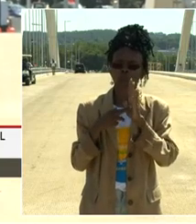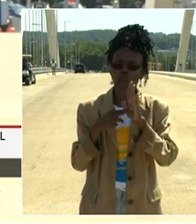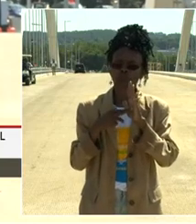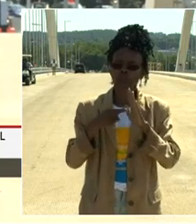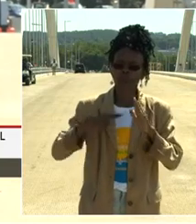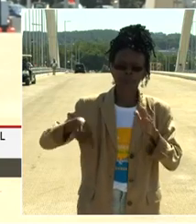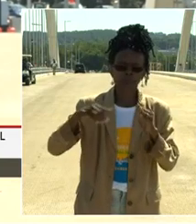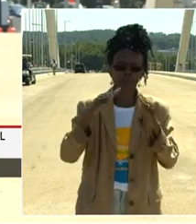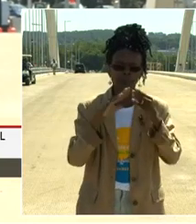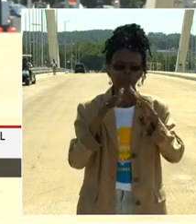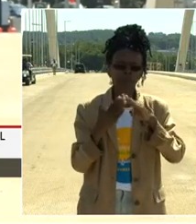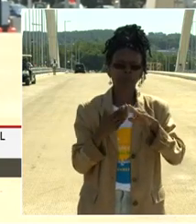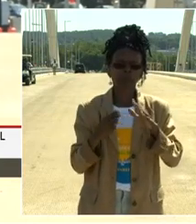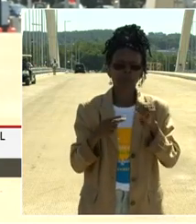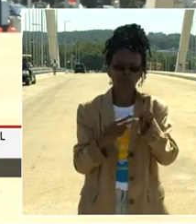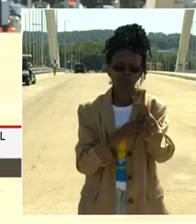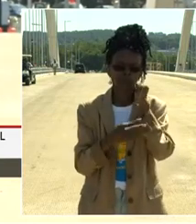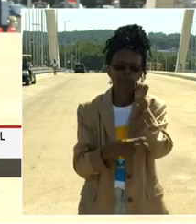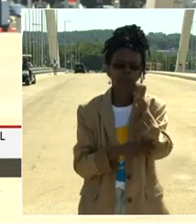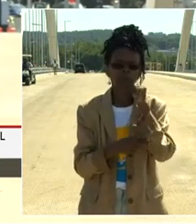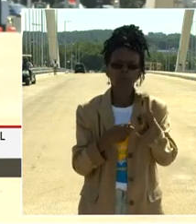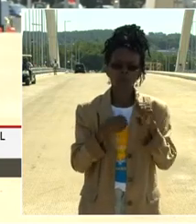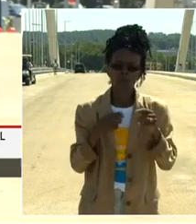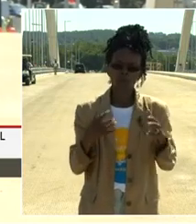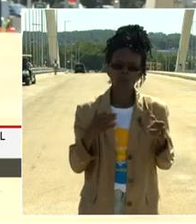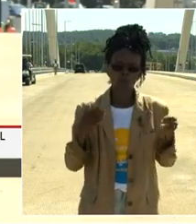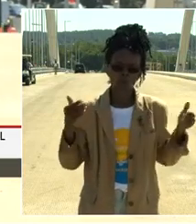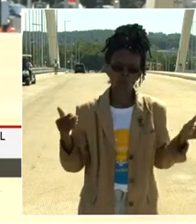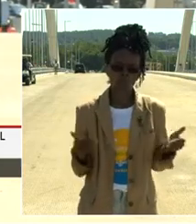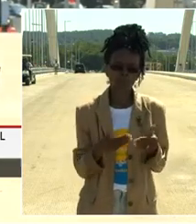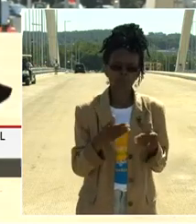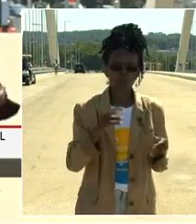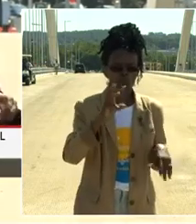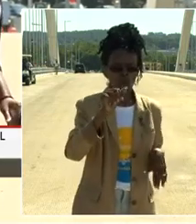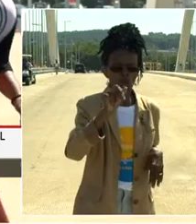let me welcome the Ward 8 Council Member, Trayon White.